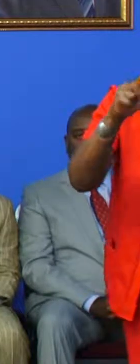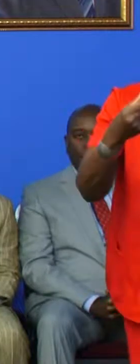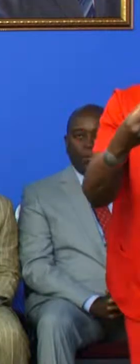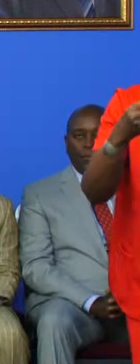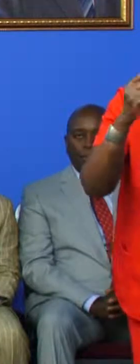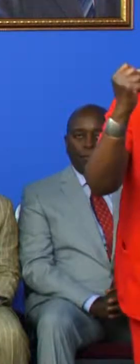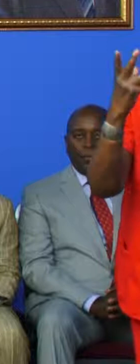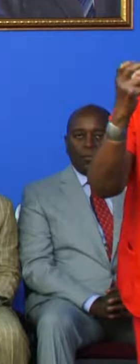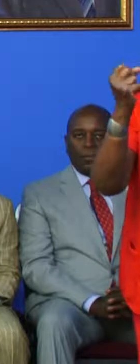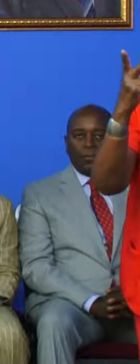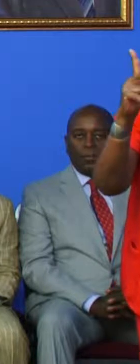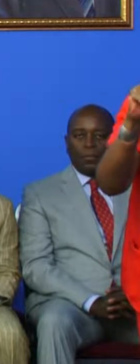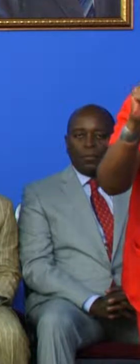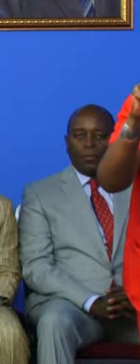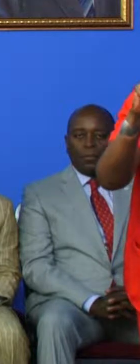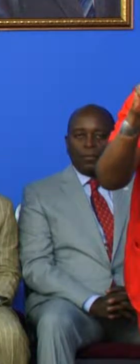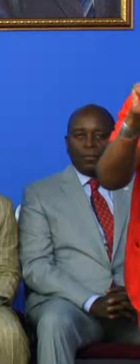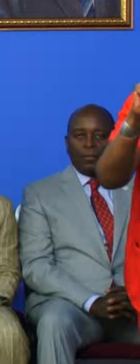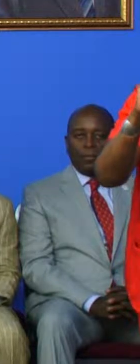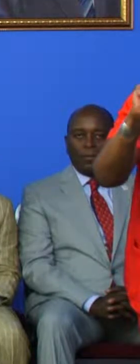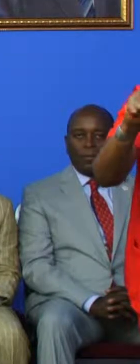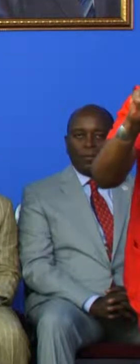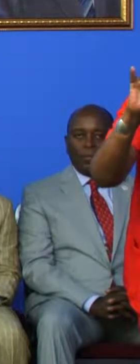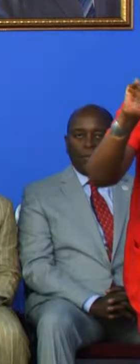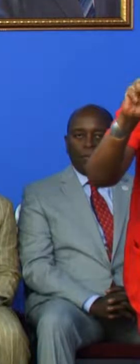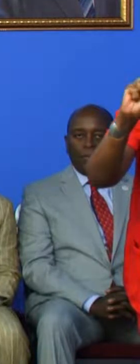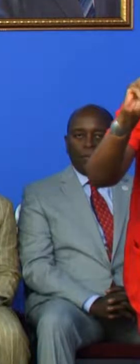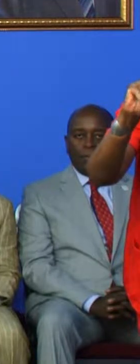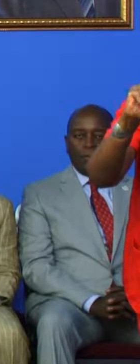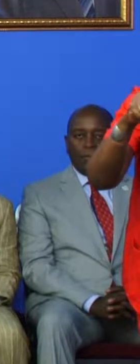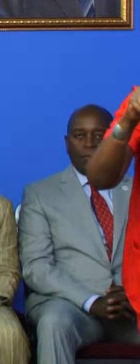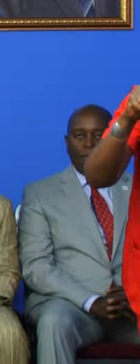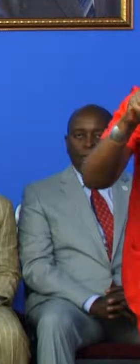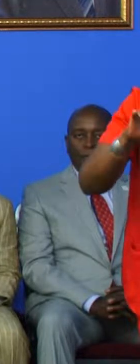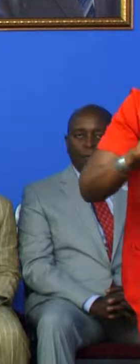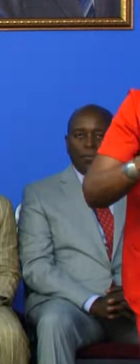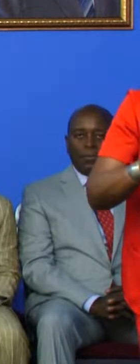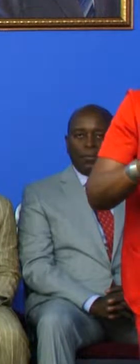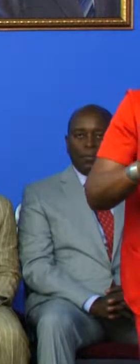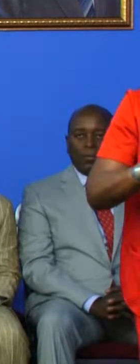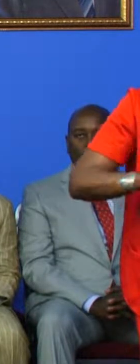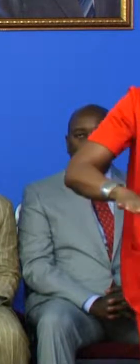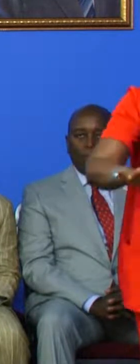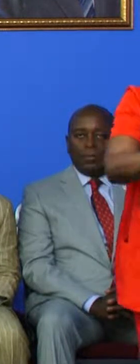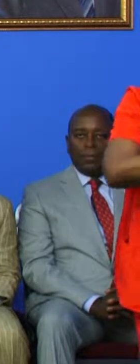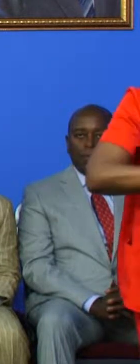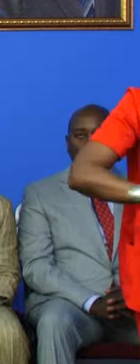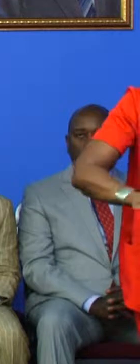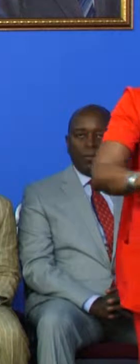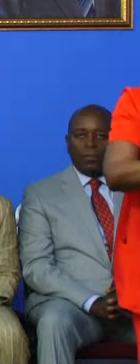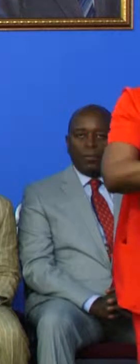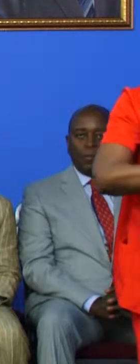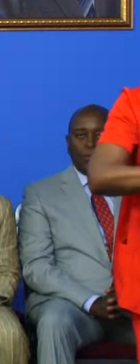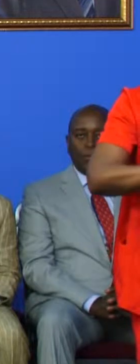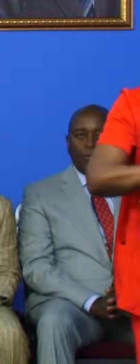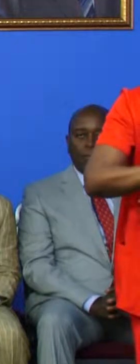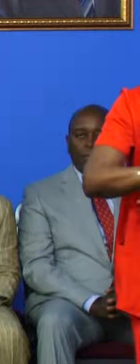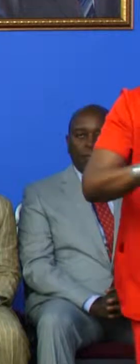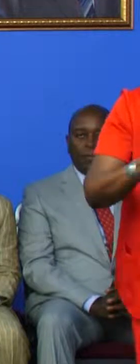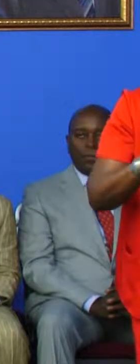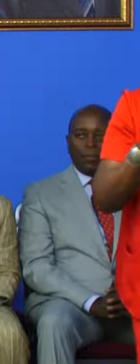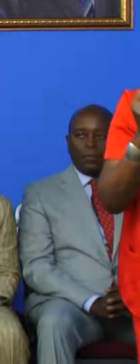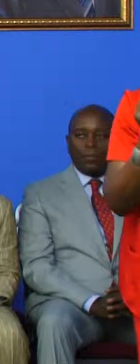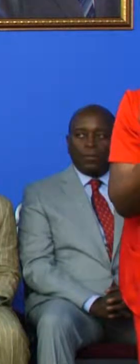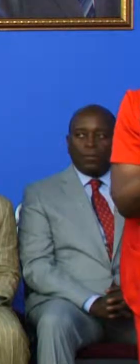the Colonel Young Playground at 143rd Street and 5th Avenue behind the baseball field. The team will